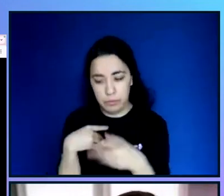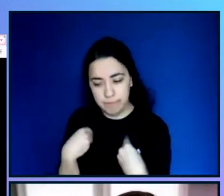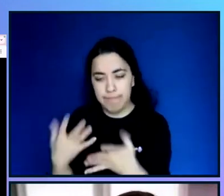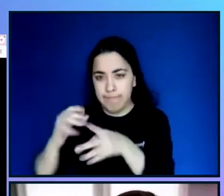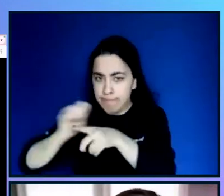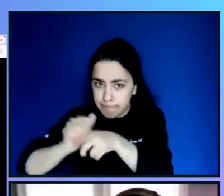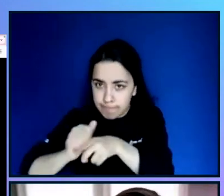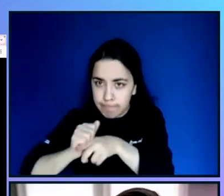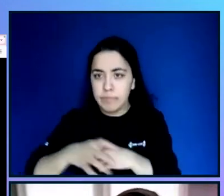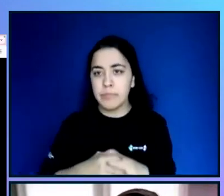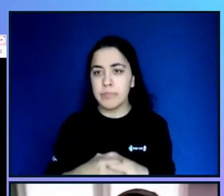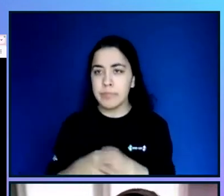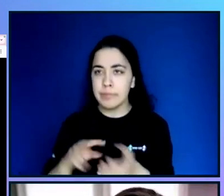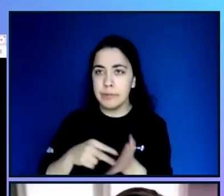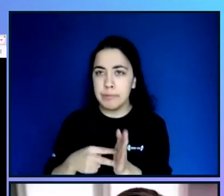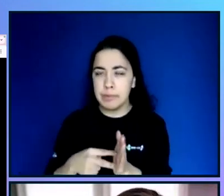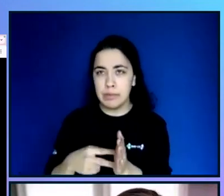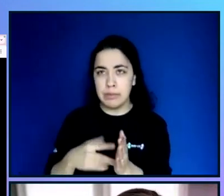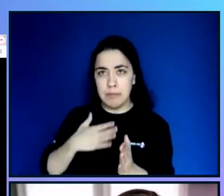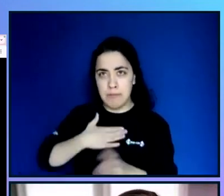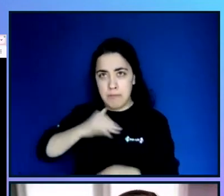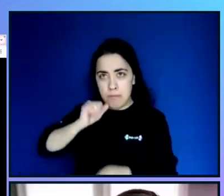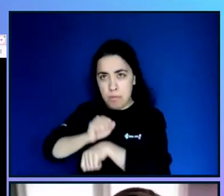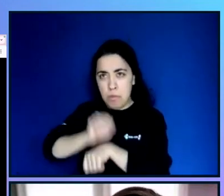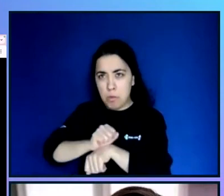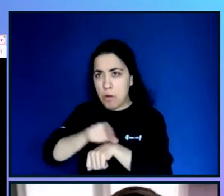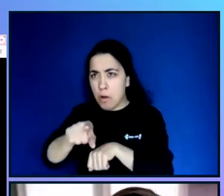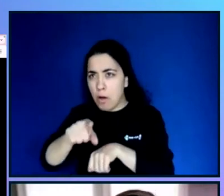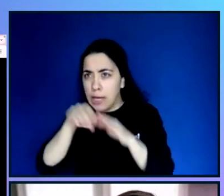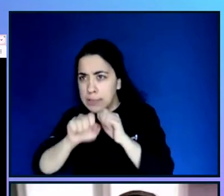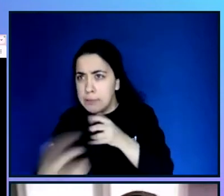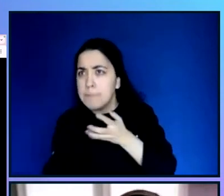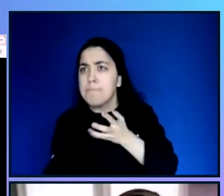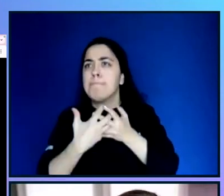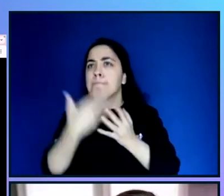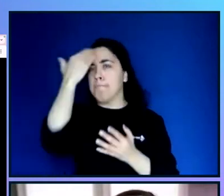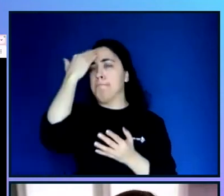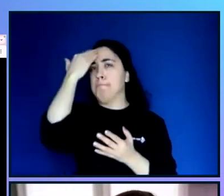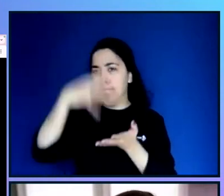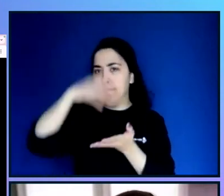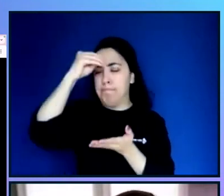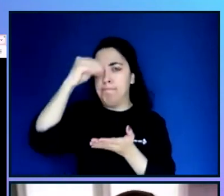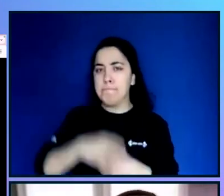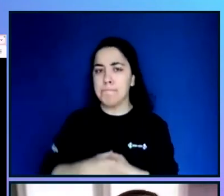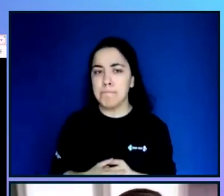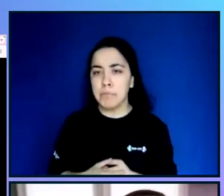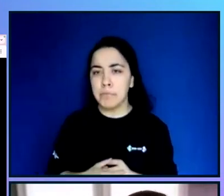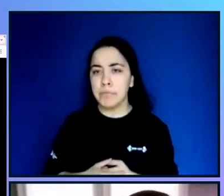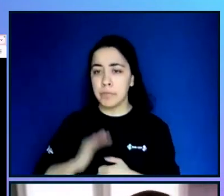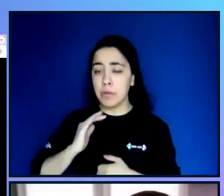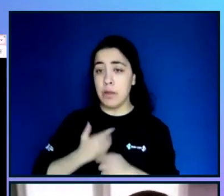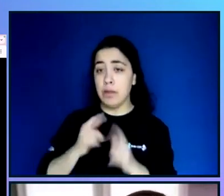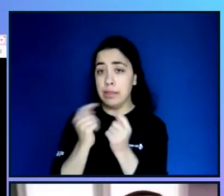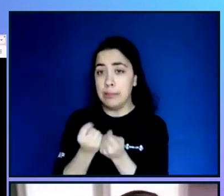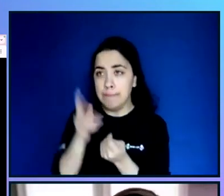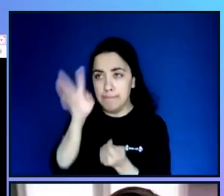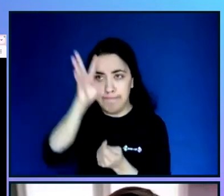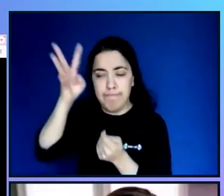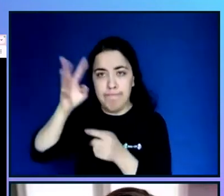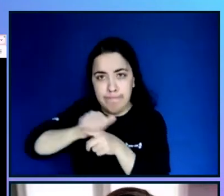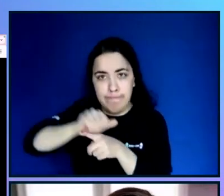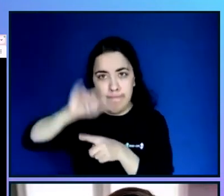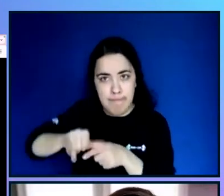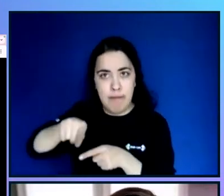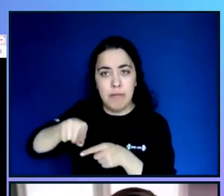greater relevance and applicability of the content. The training courses were done by the team in small groups in